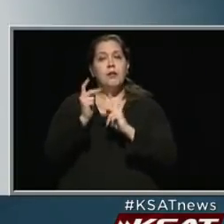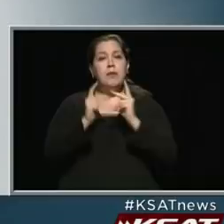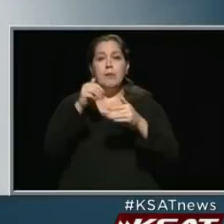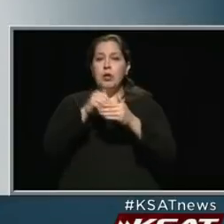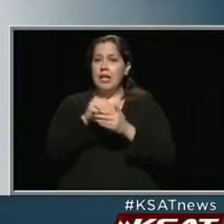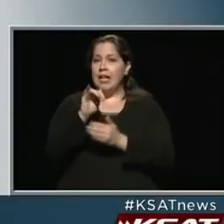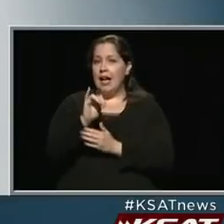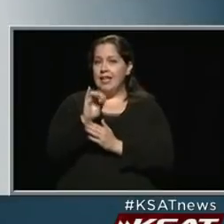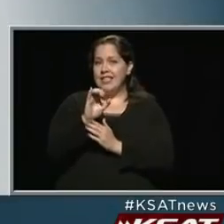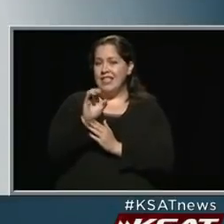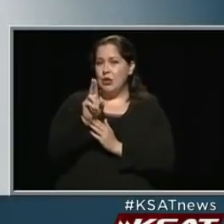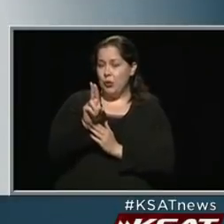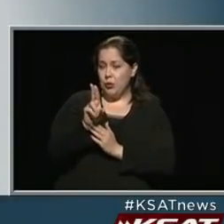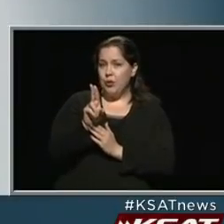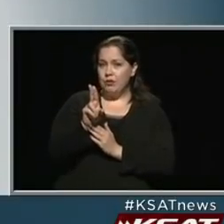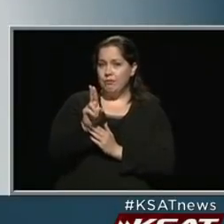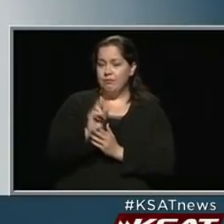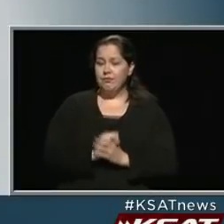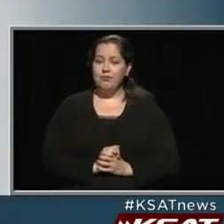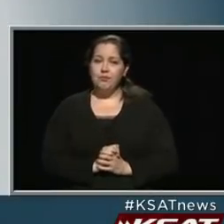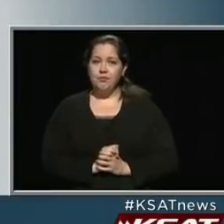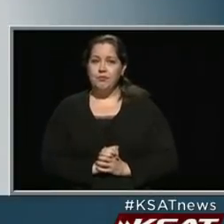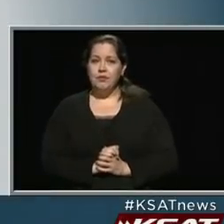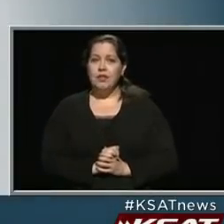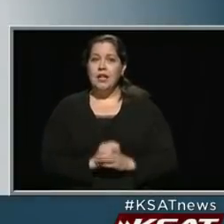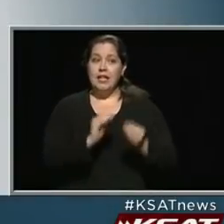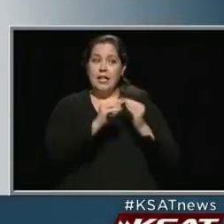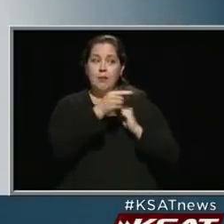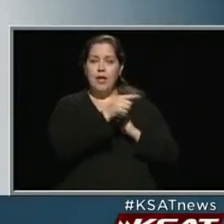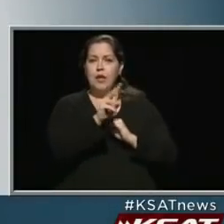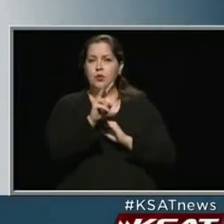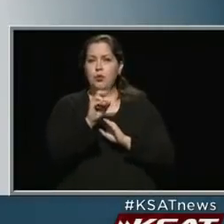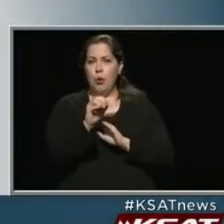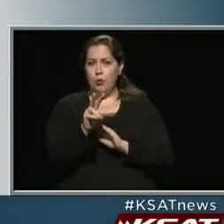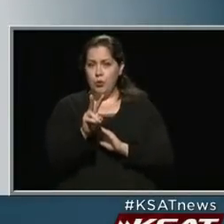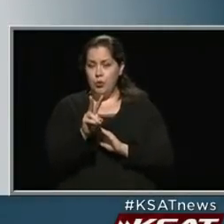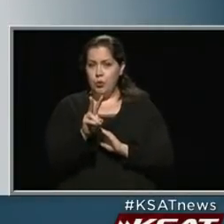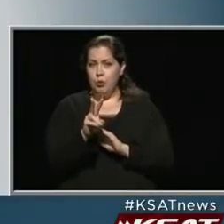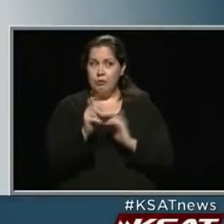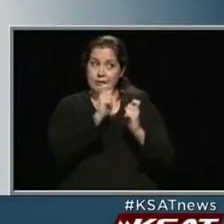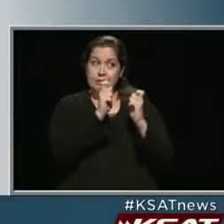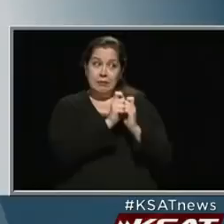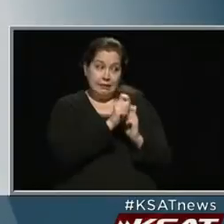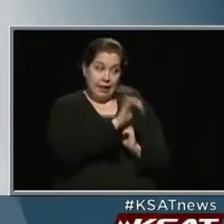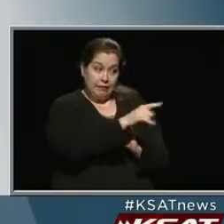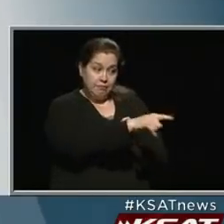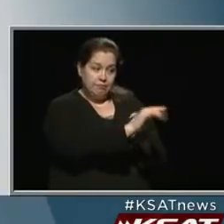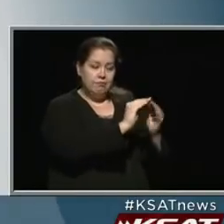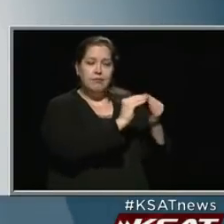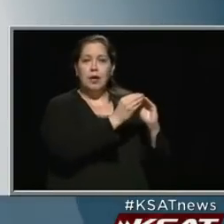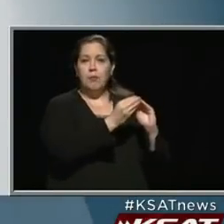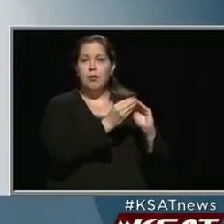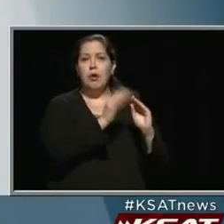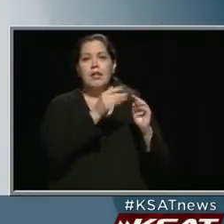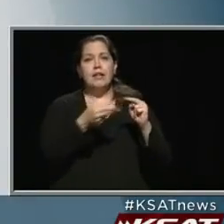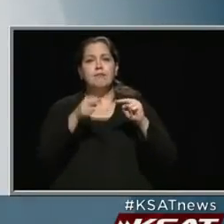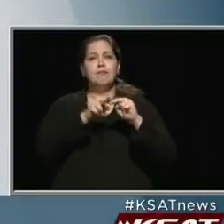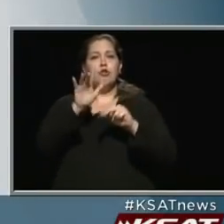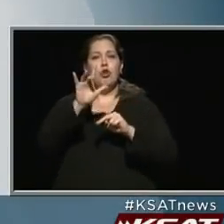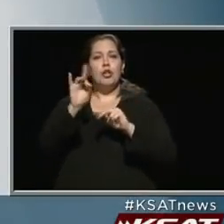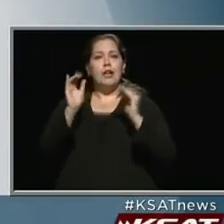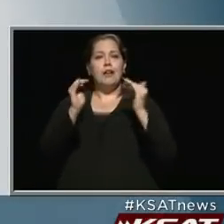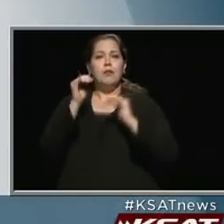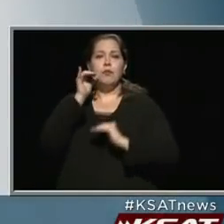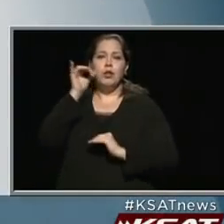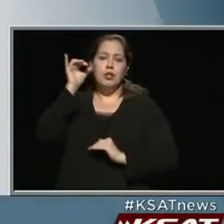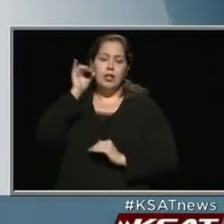patients in intensive care with COVID-19, numbers 202, and to be exact, which is that's up 38 from